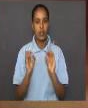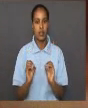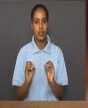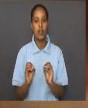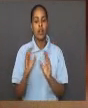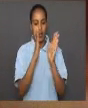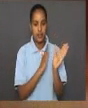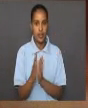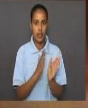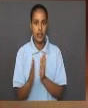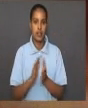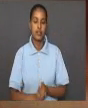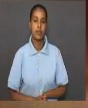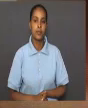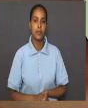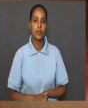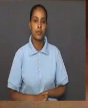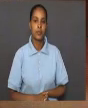Students, let's get ready.